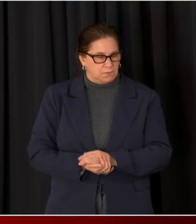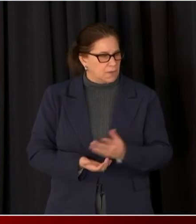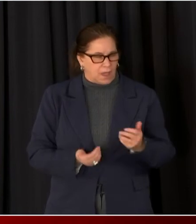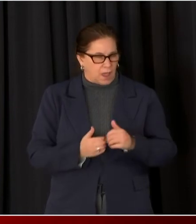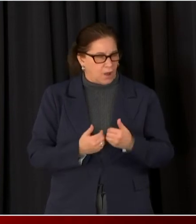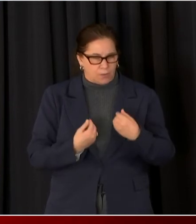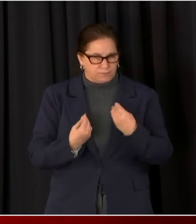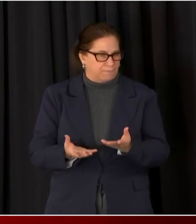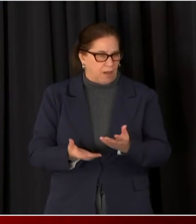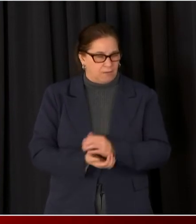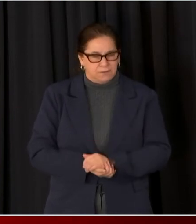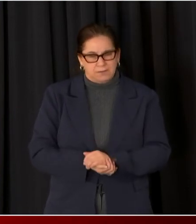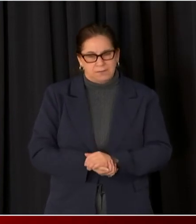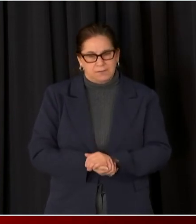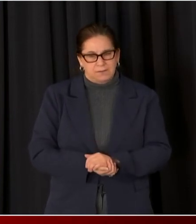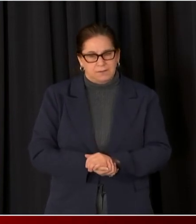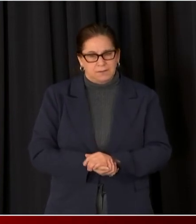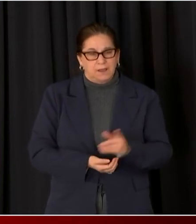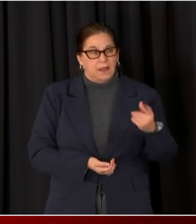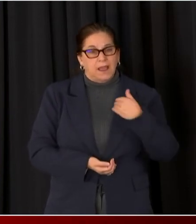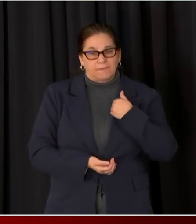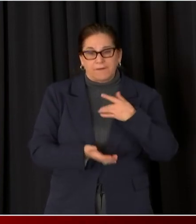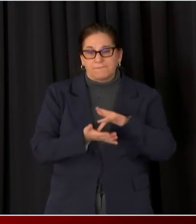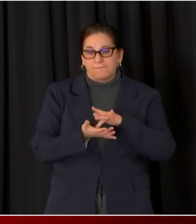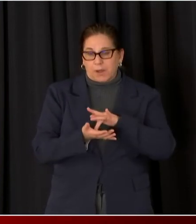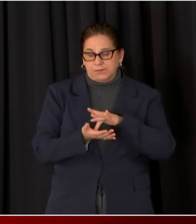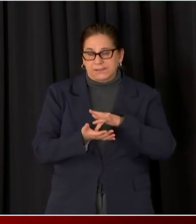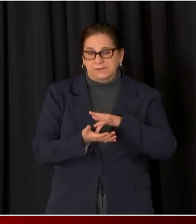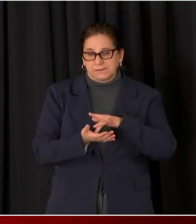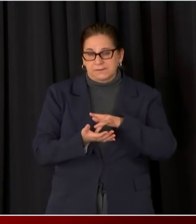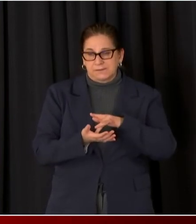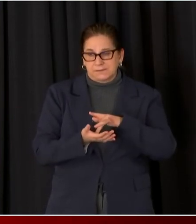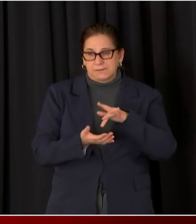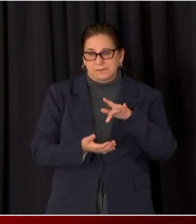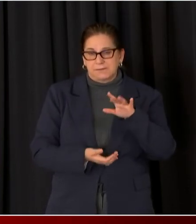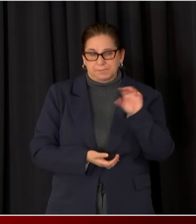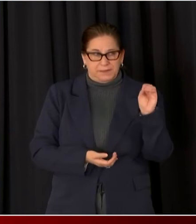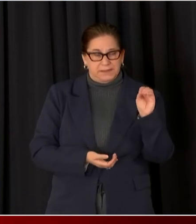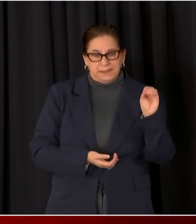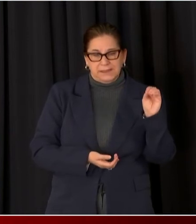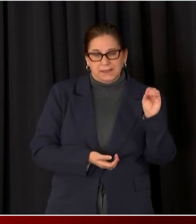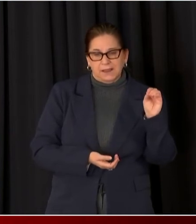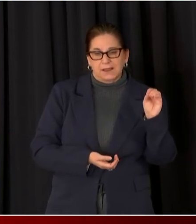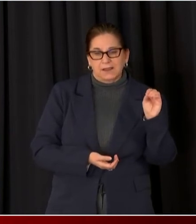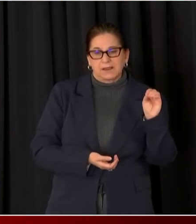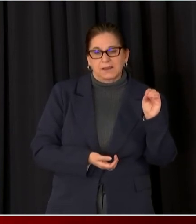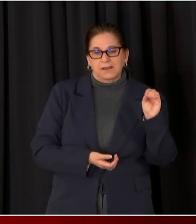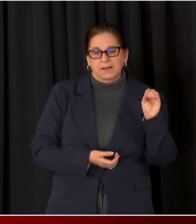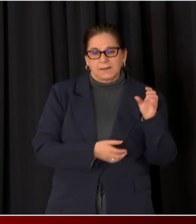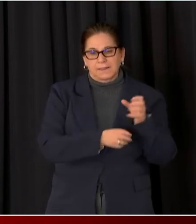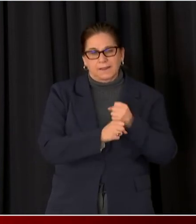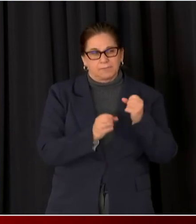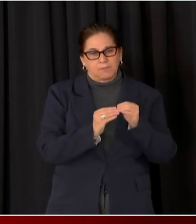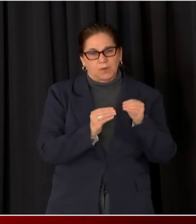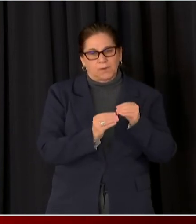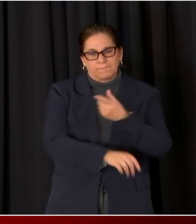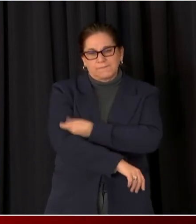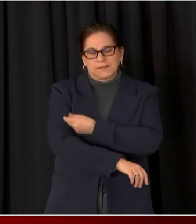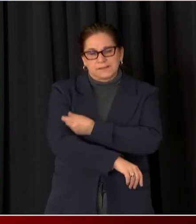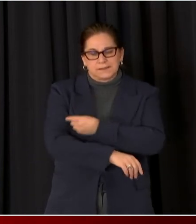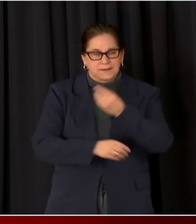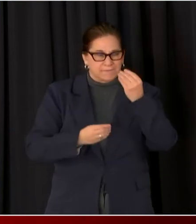retail pharmacies are able to come online as we receive more doses of vaccine, that they will be able to access vaccine in those